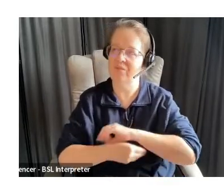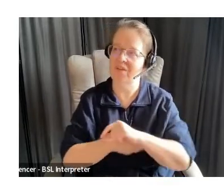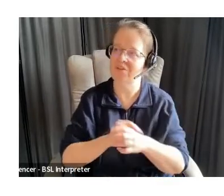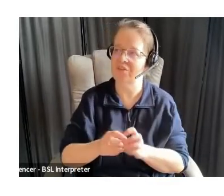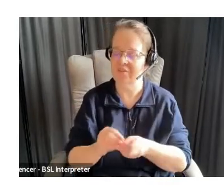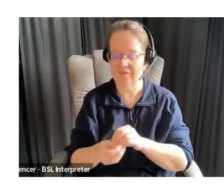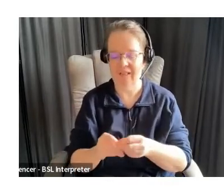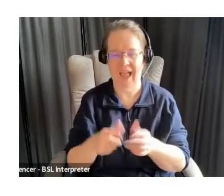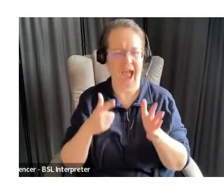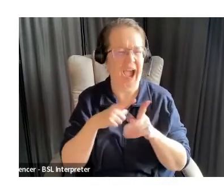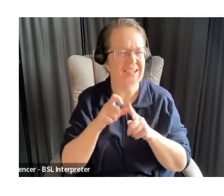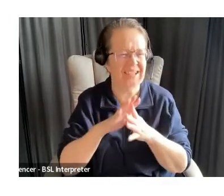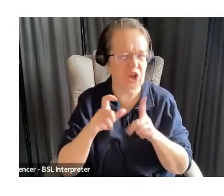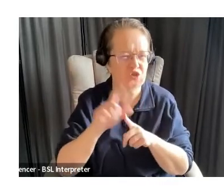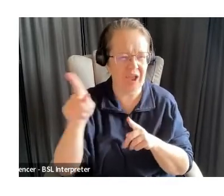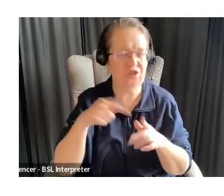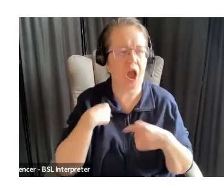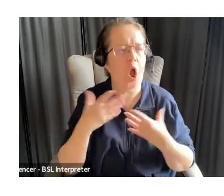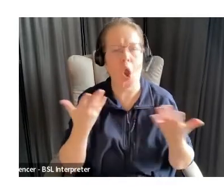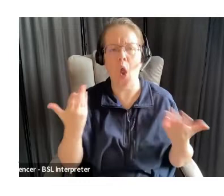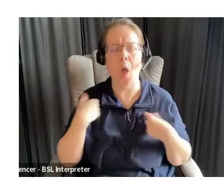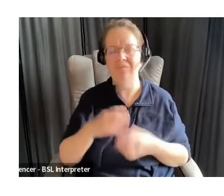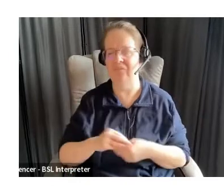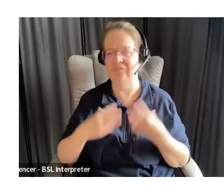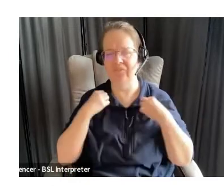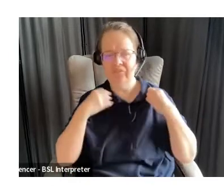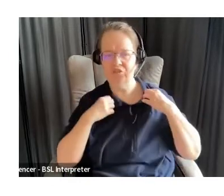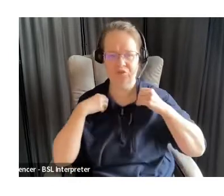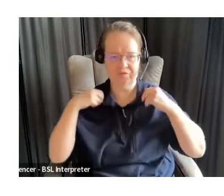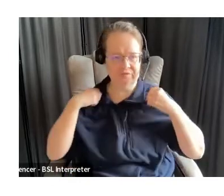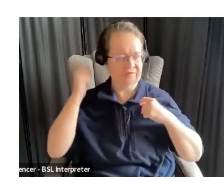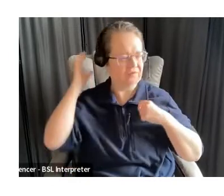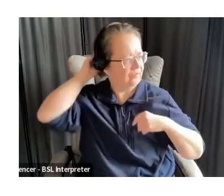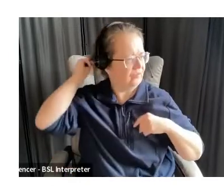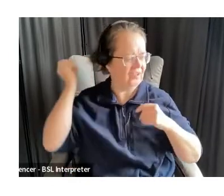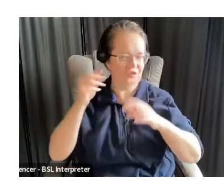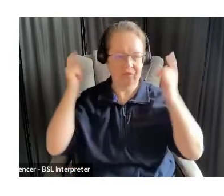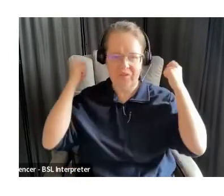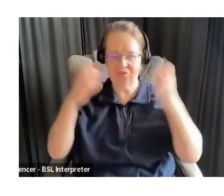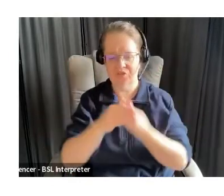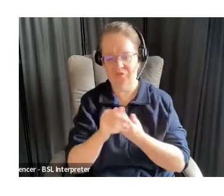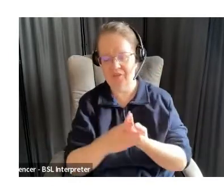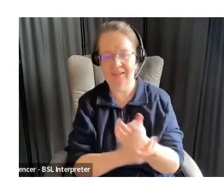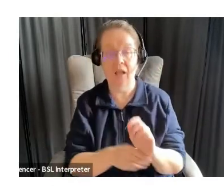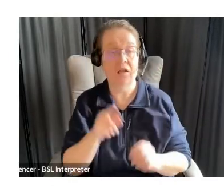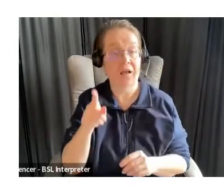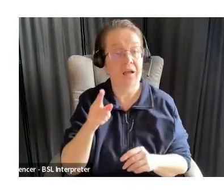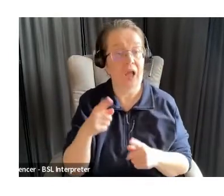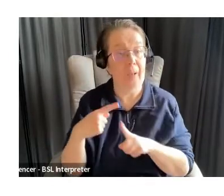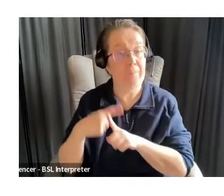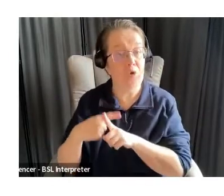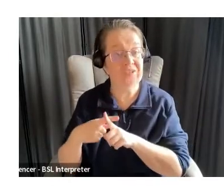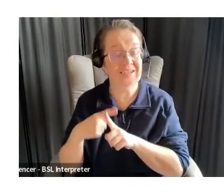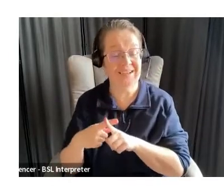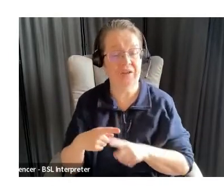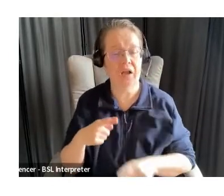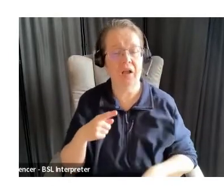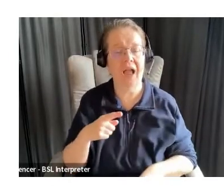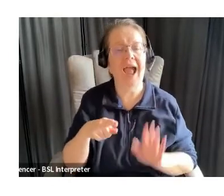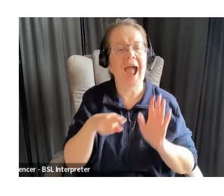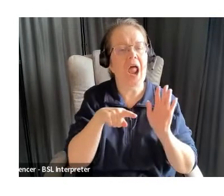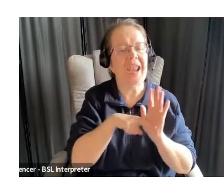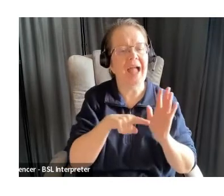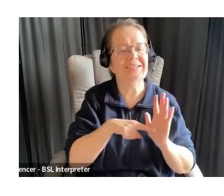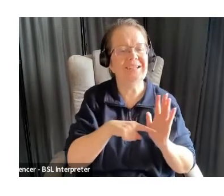right, I've got ADHD, so often I fidget to help me actually focus. But the optics of that is it looks like I am